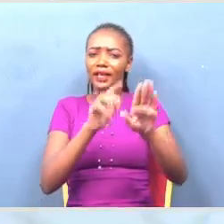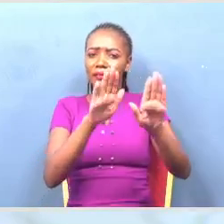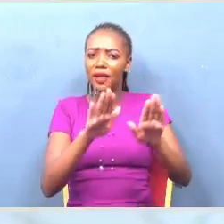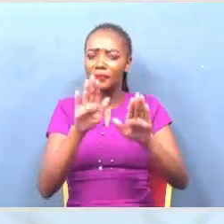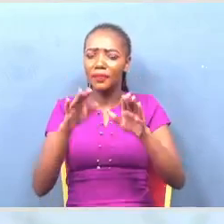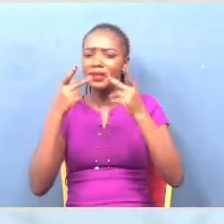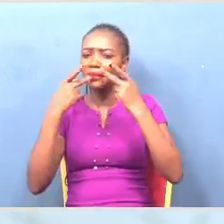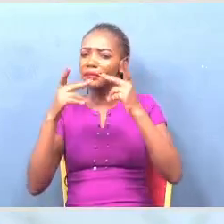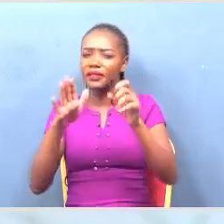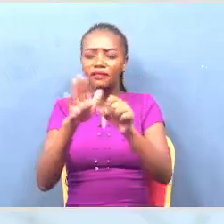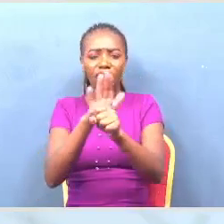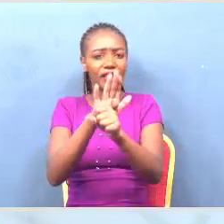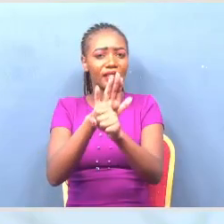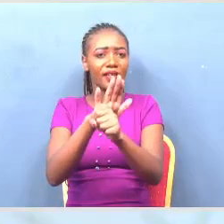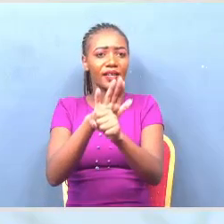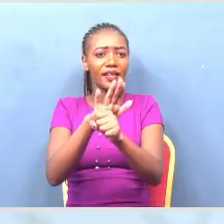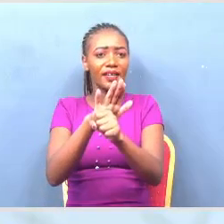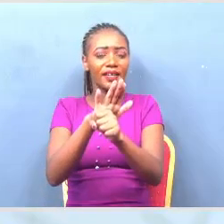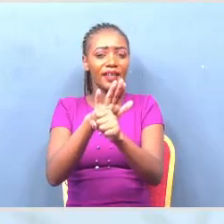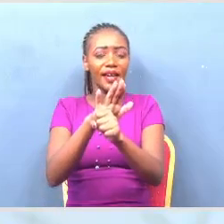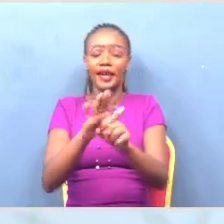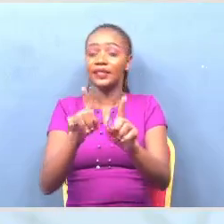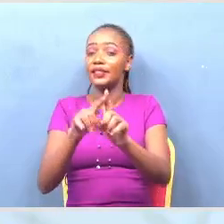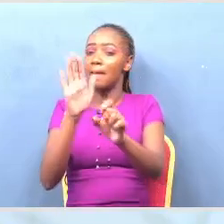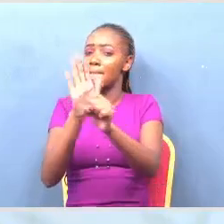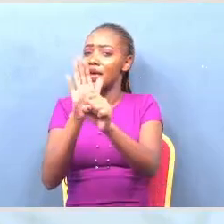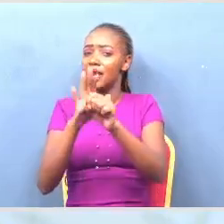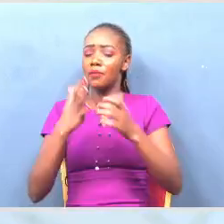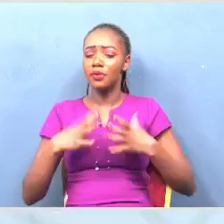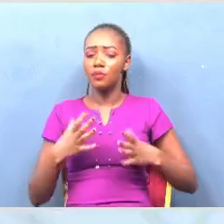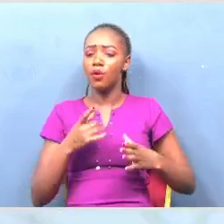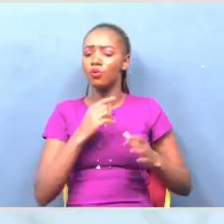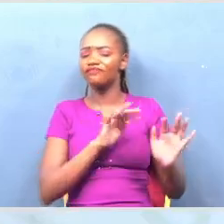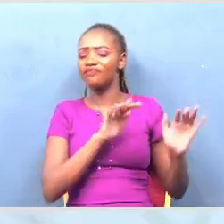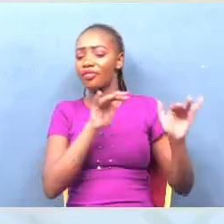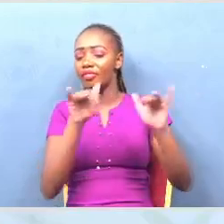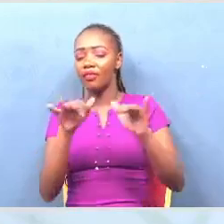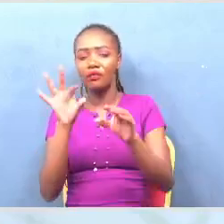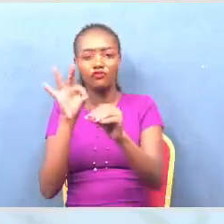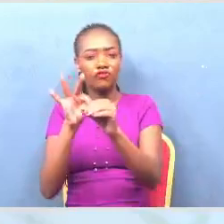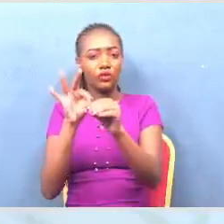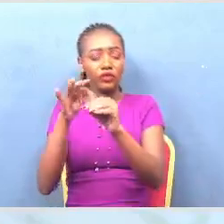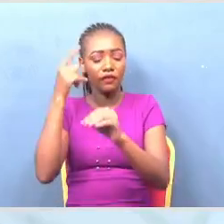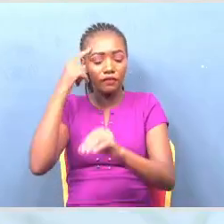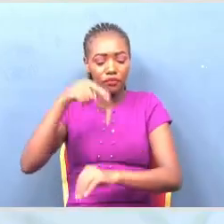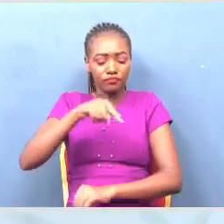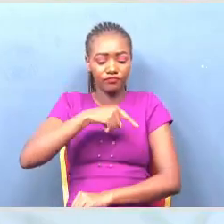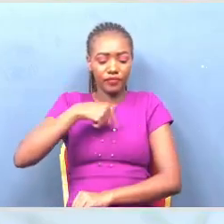peacefully, the millions who turned up to vote for us